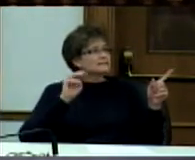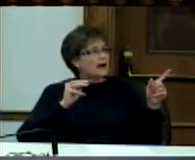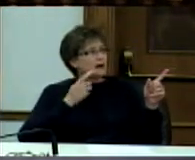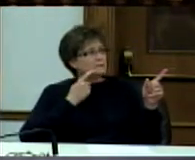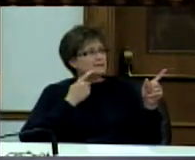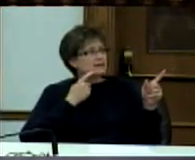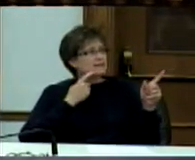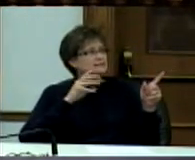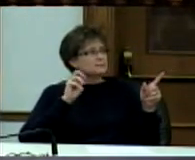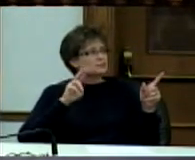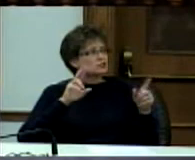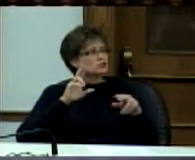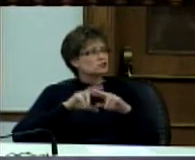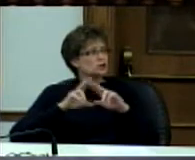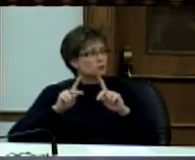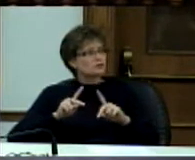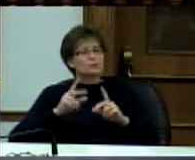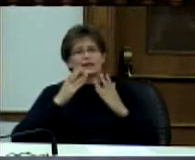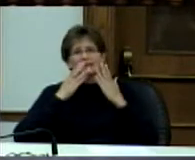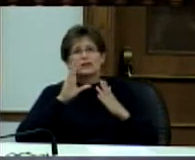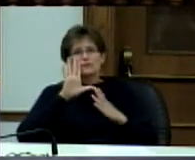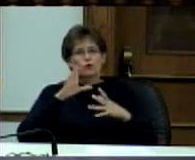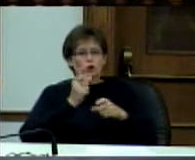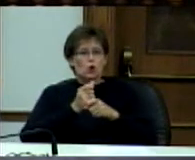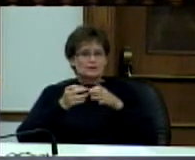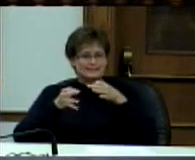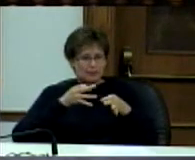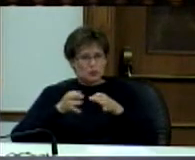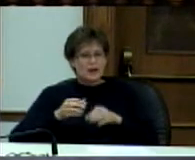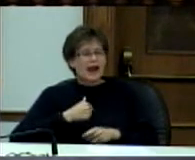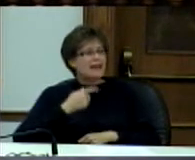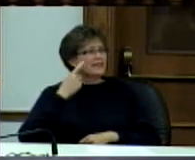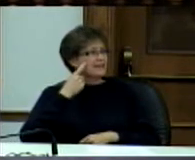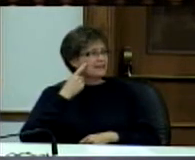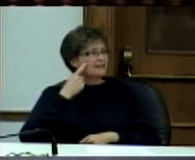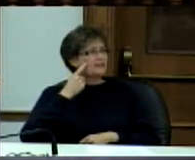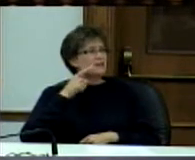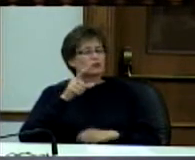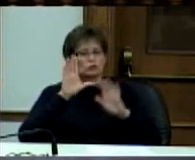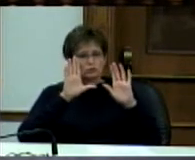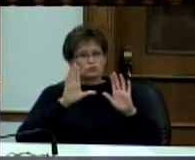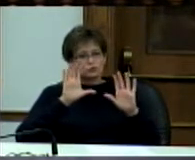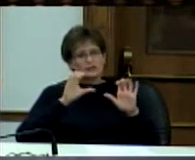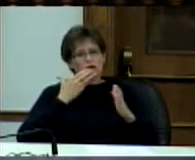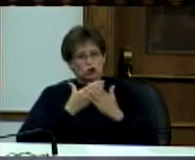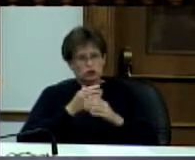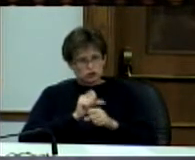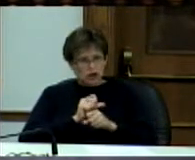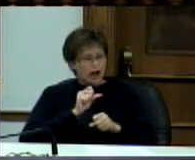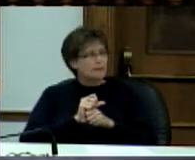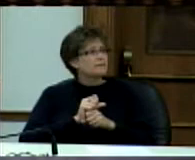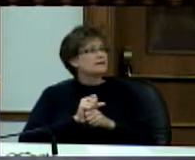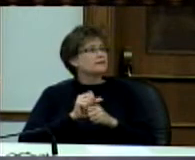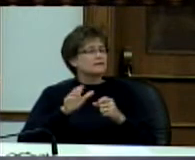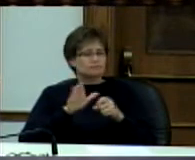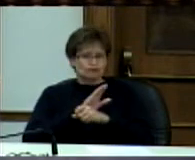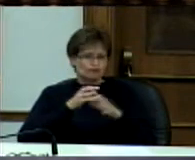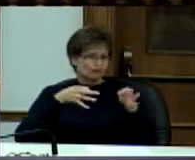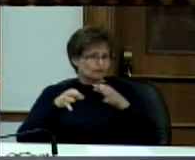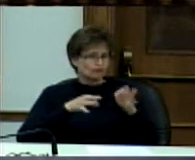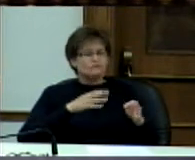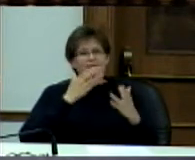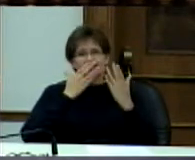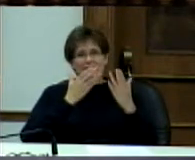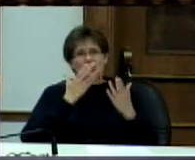Mr. Chairman, I would like to thank you for your summary here. I think it was quite good, quite complete,